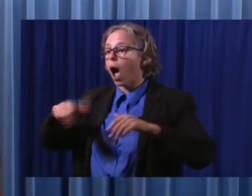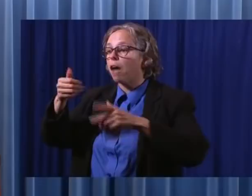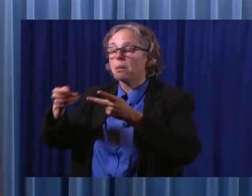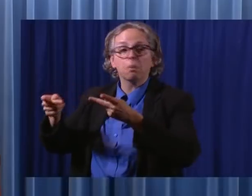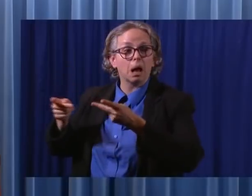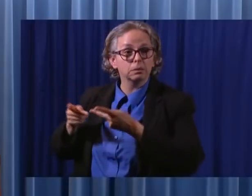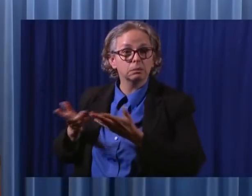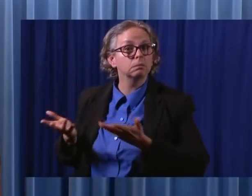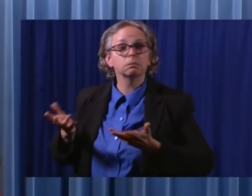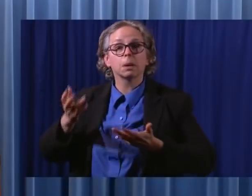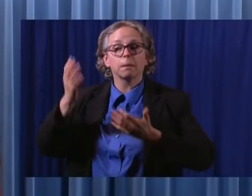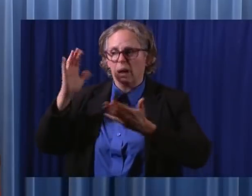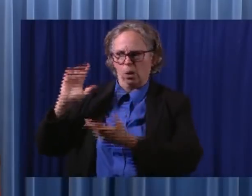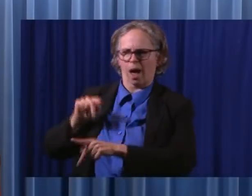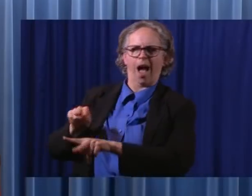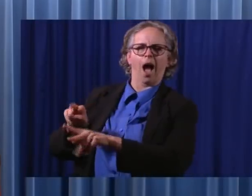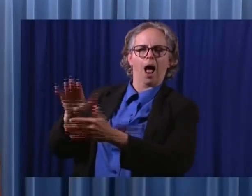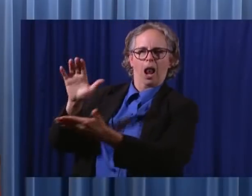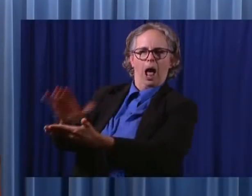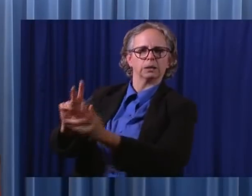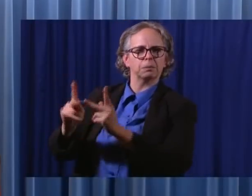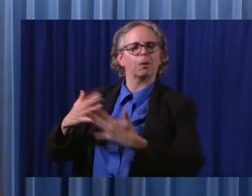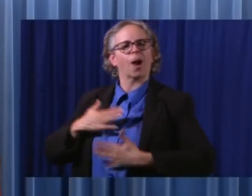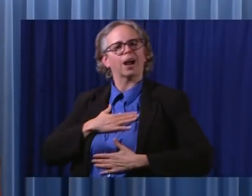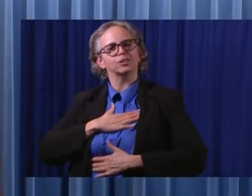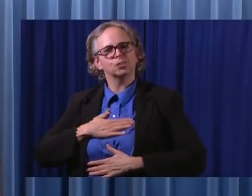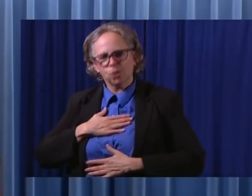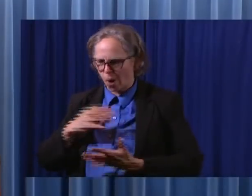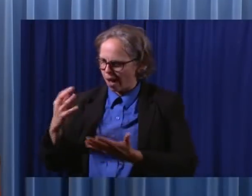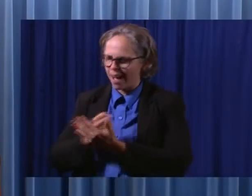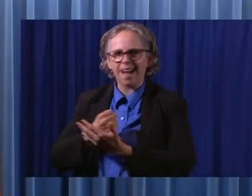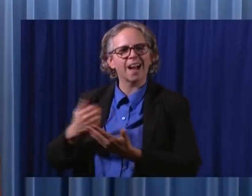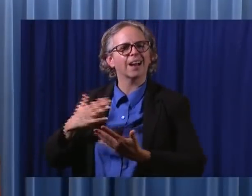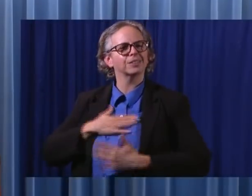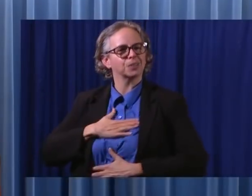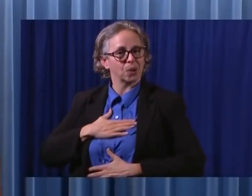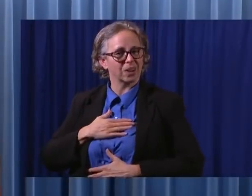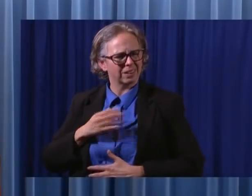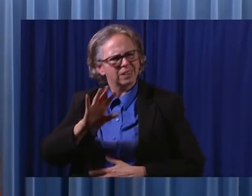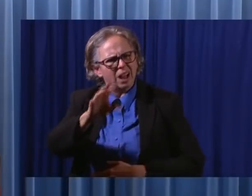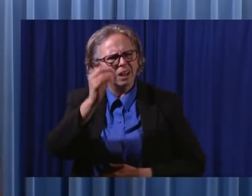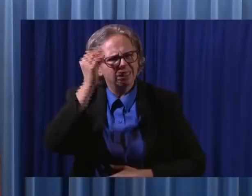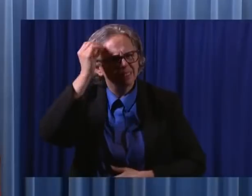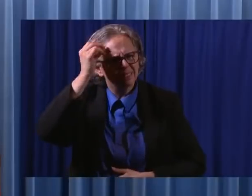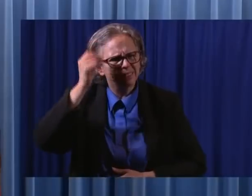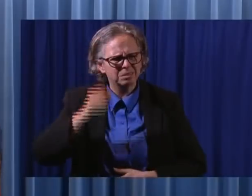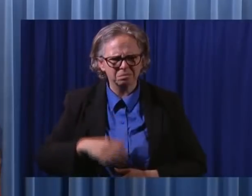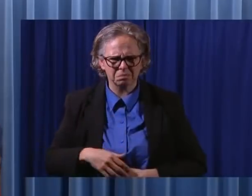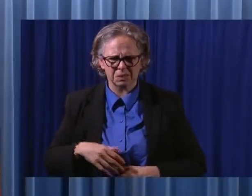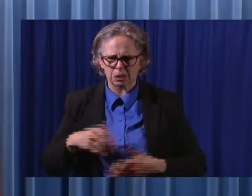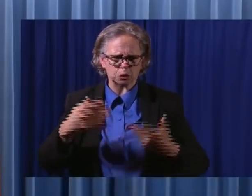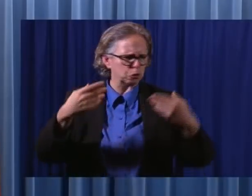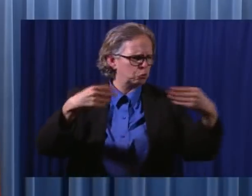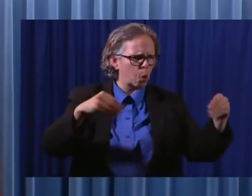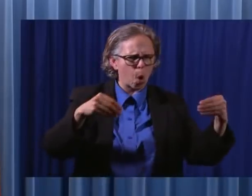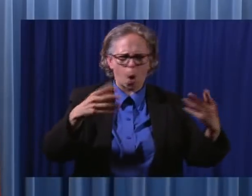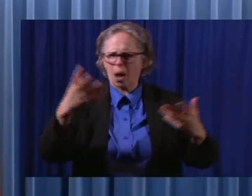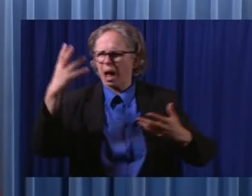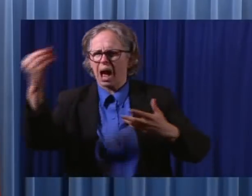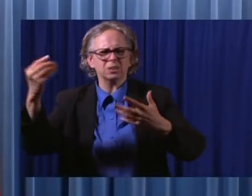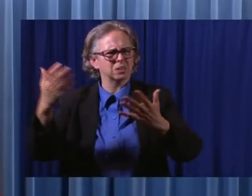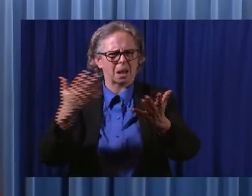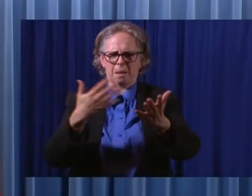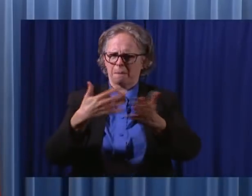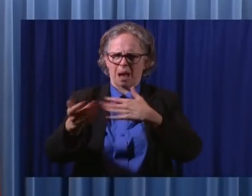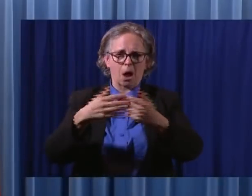of chances of transmission and of getting the virus. So whether it's a store, whether it's a park, whatever the situation, we're